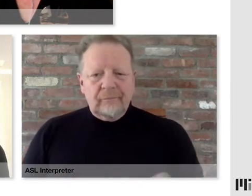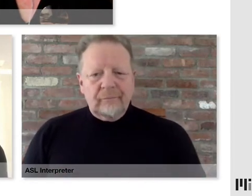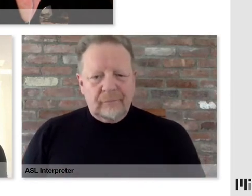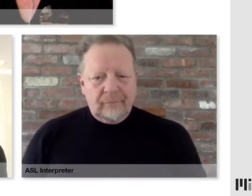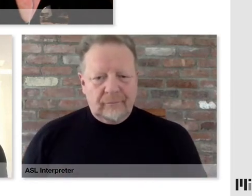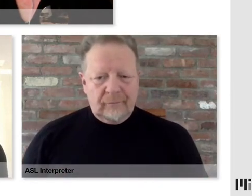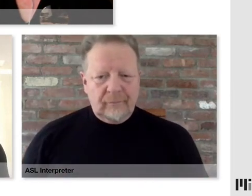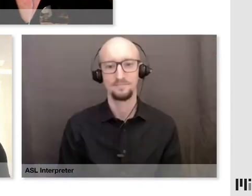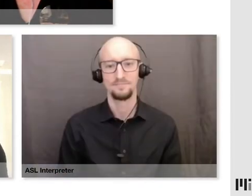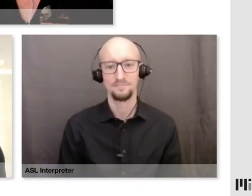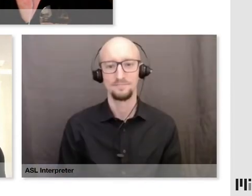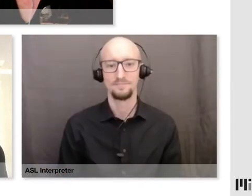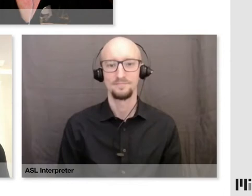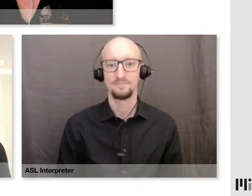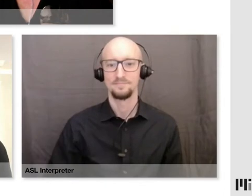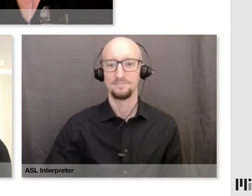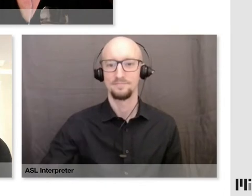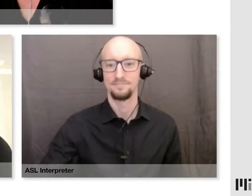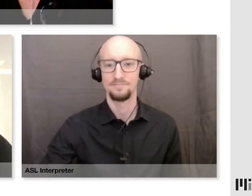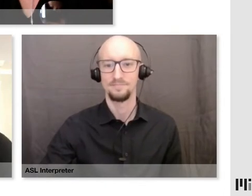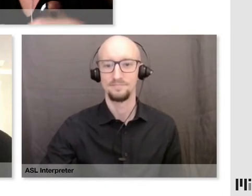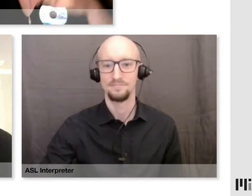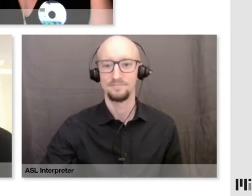Mm-hmm. So I think that, you know,